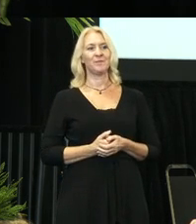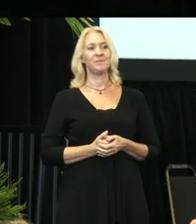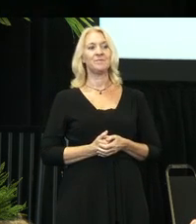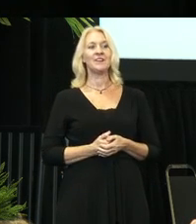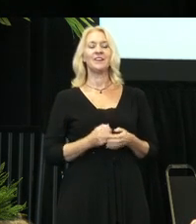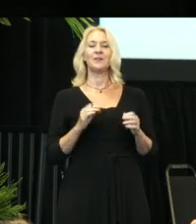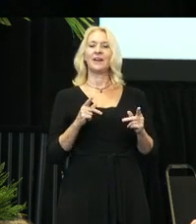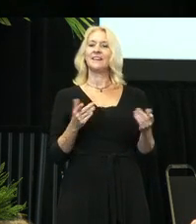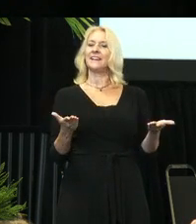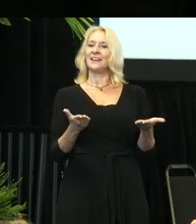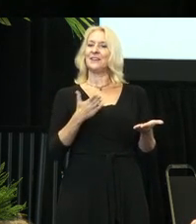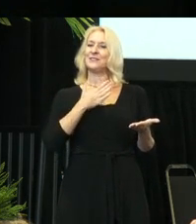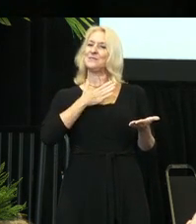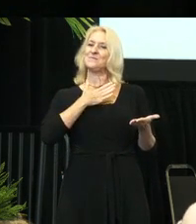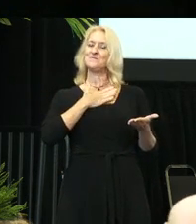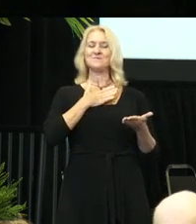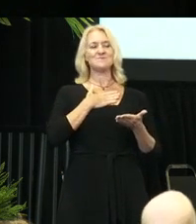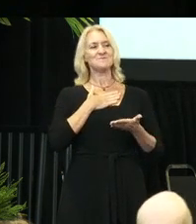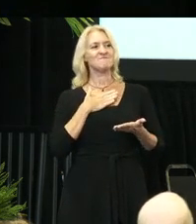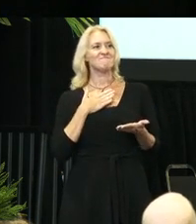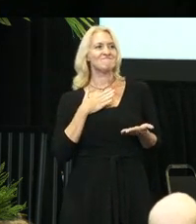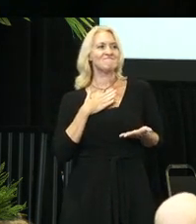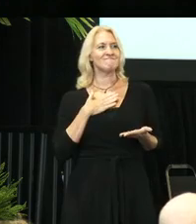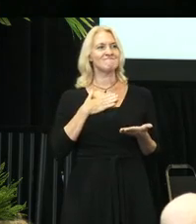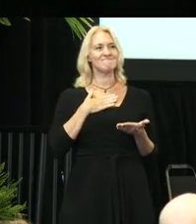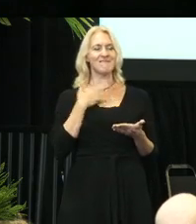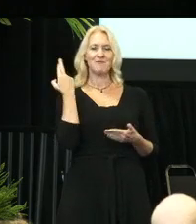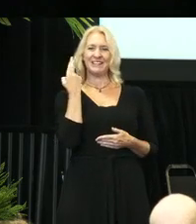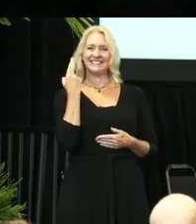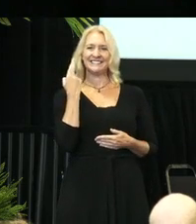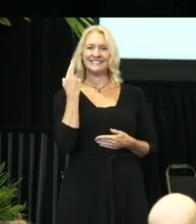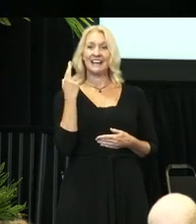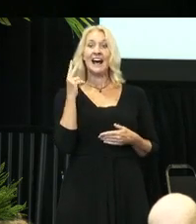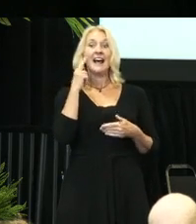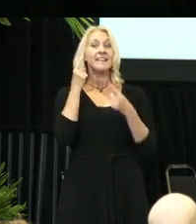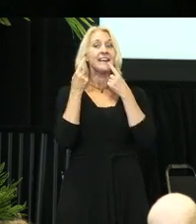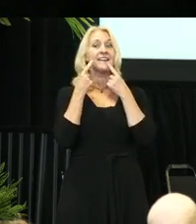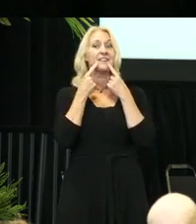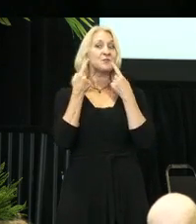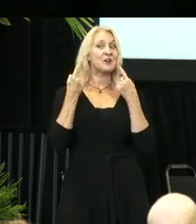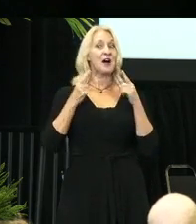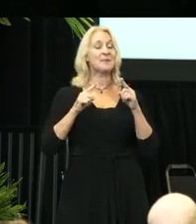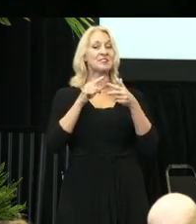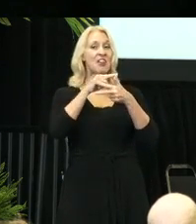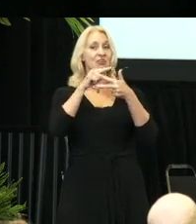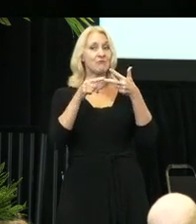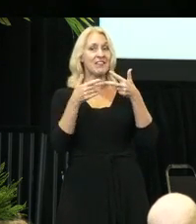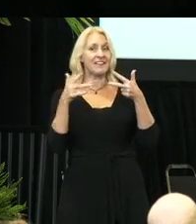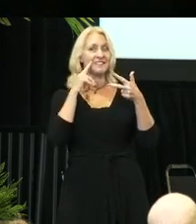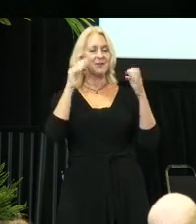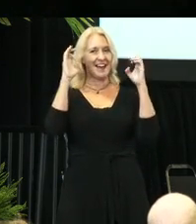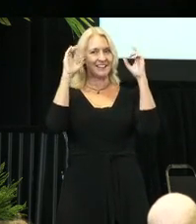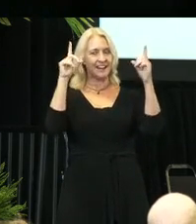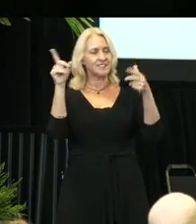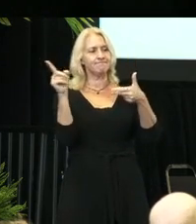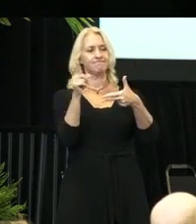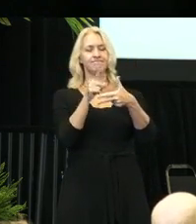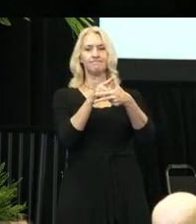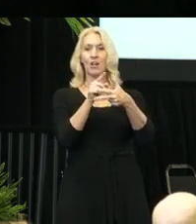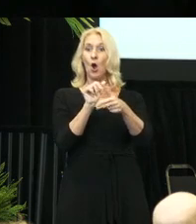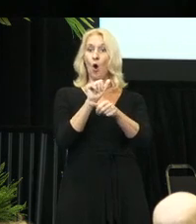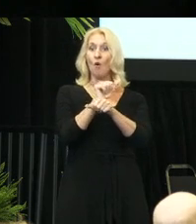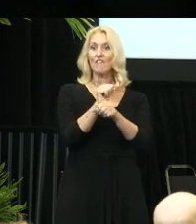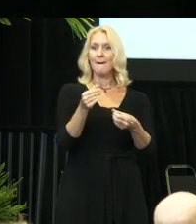have. I think education can accomplish 3 things. It can help overcome fear, it can help